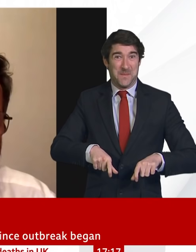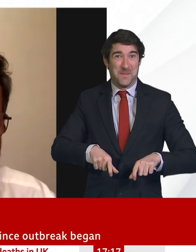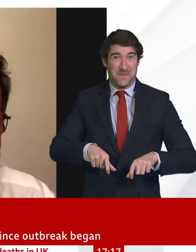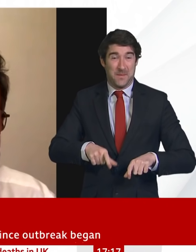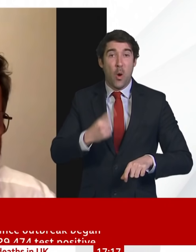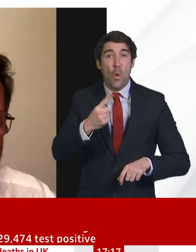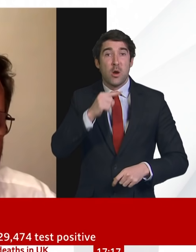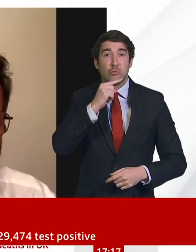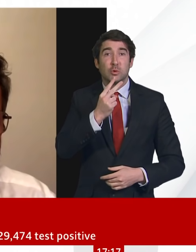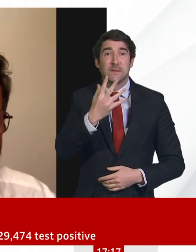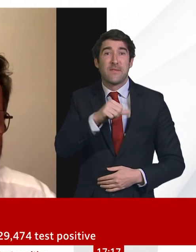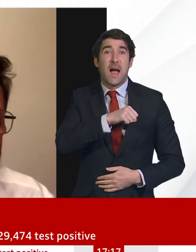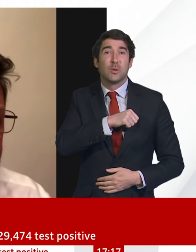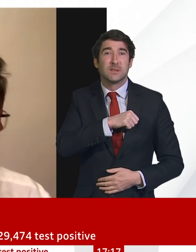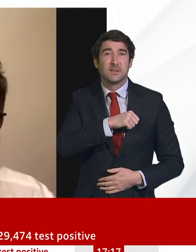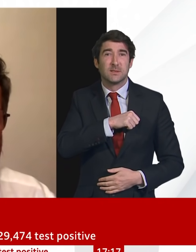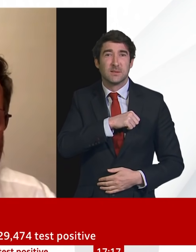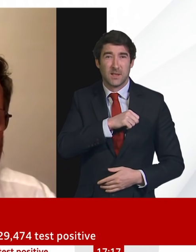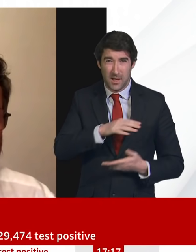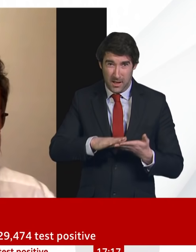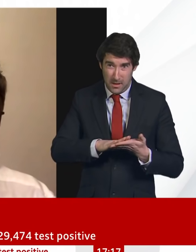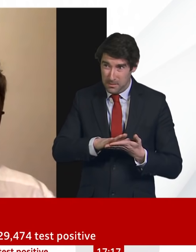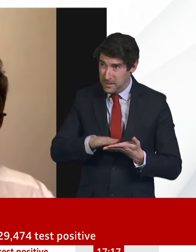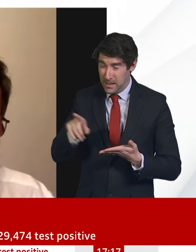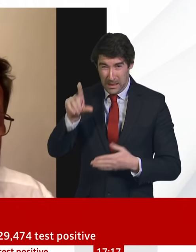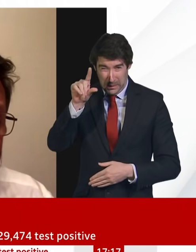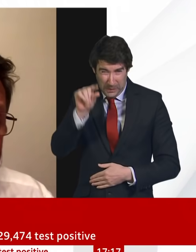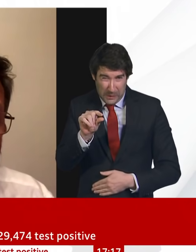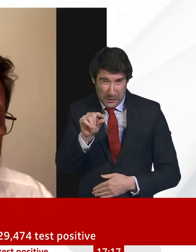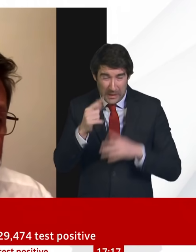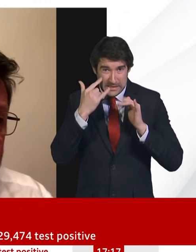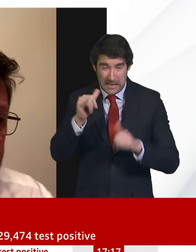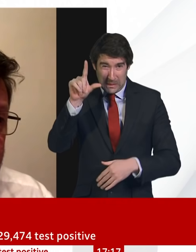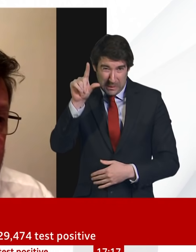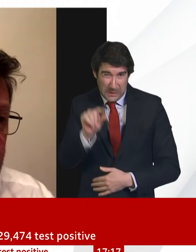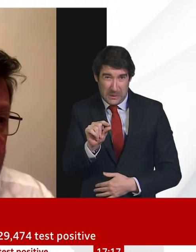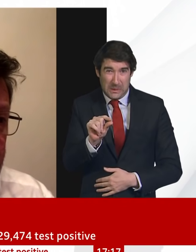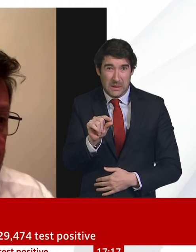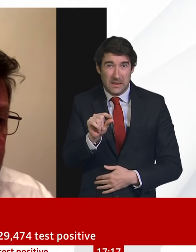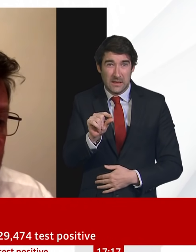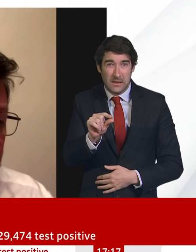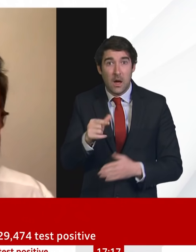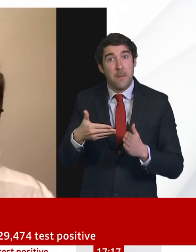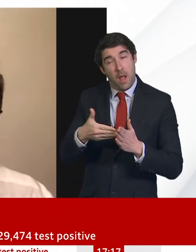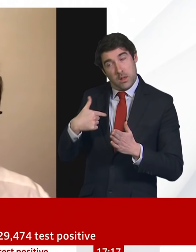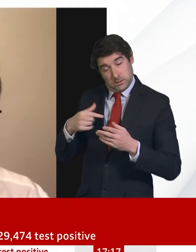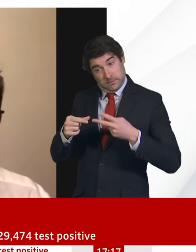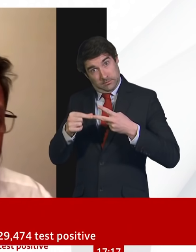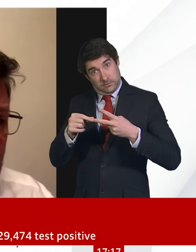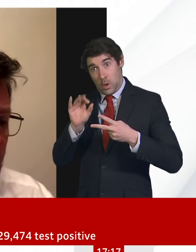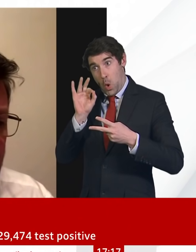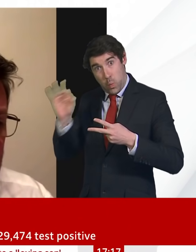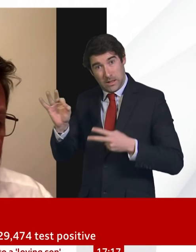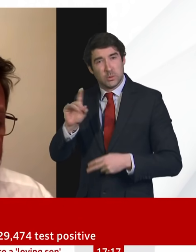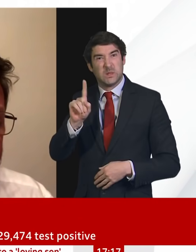in 1 week from today? And do you think people are getting complacent about the measures that have been put in? And Mr.